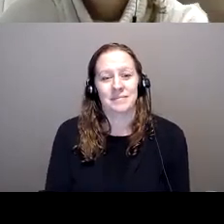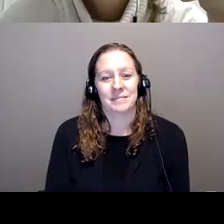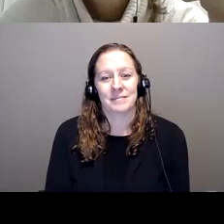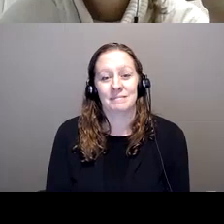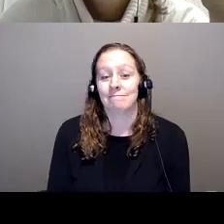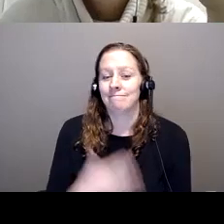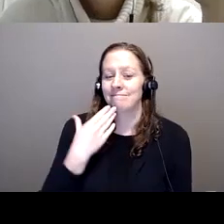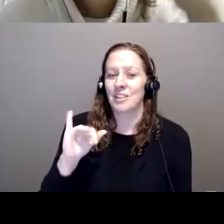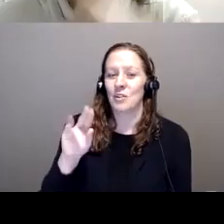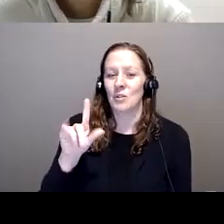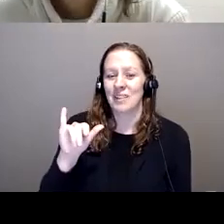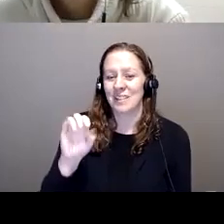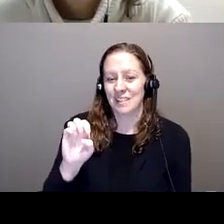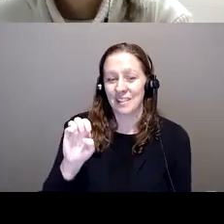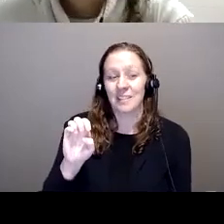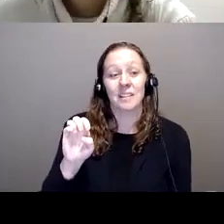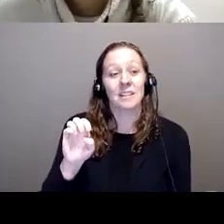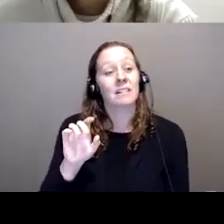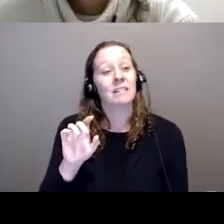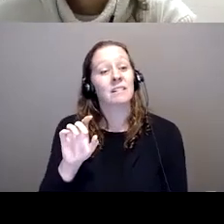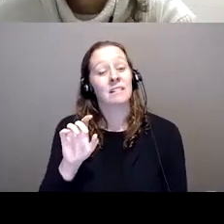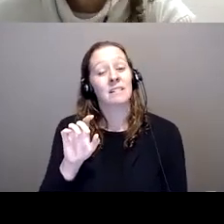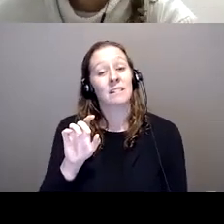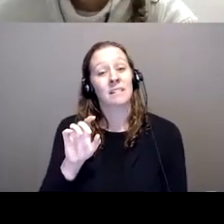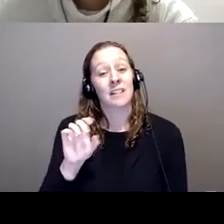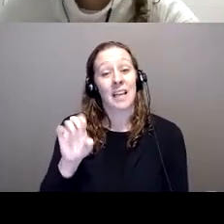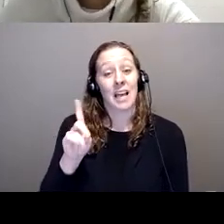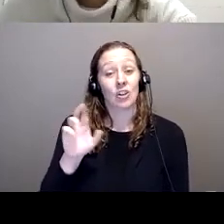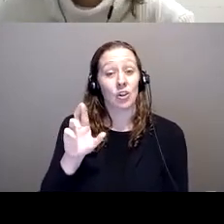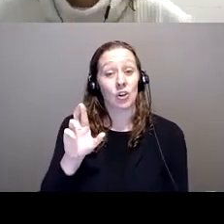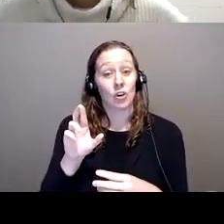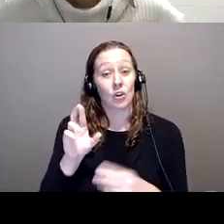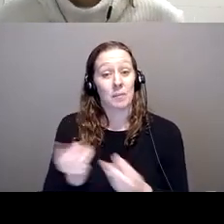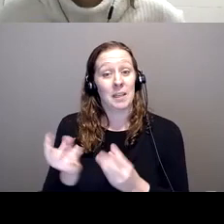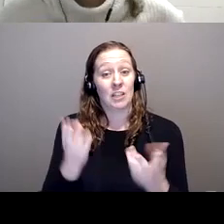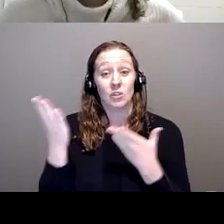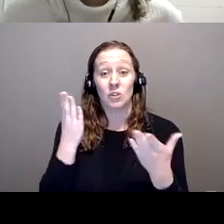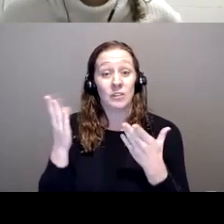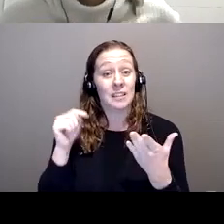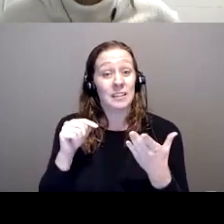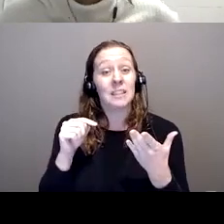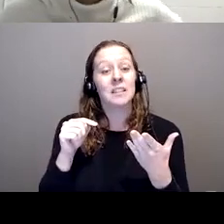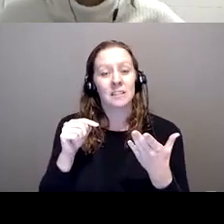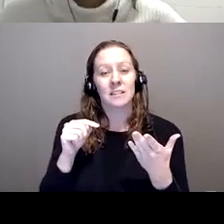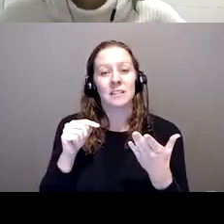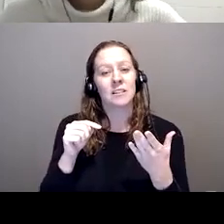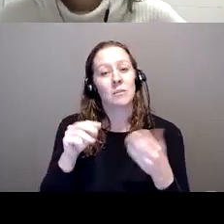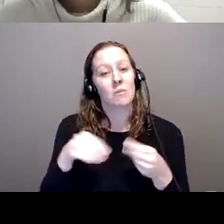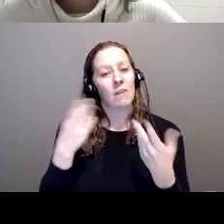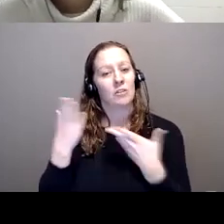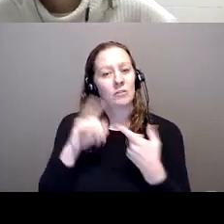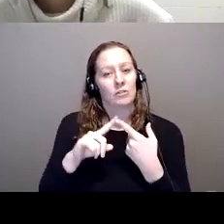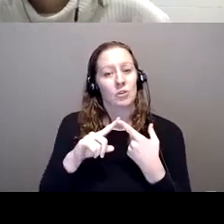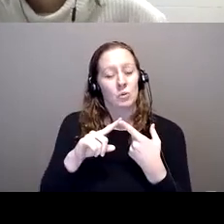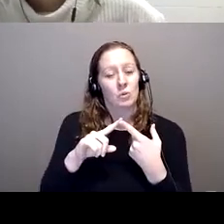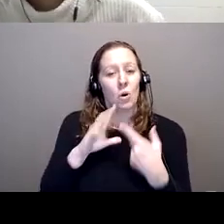Thanks, Julie. So Elder Mediation Services provides a service to older adults